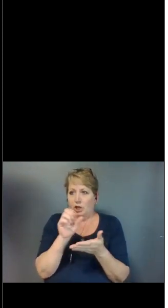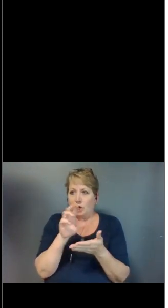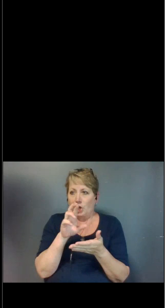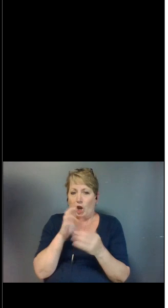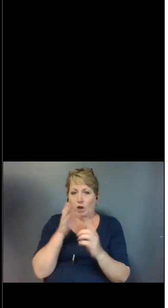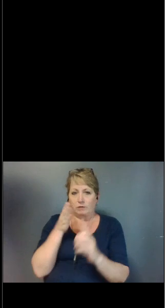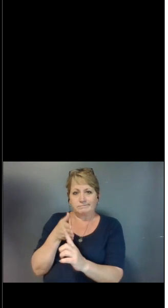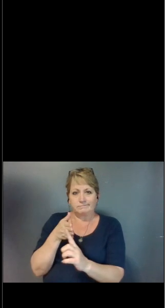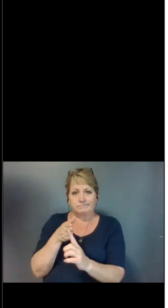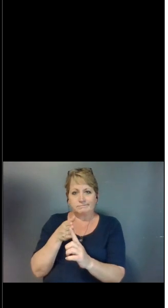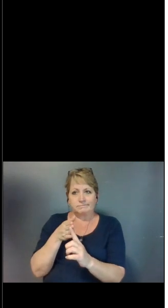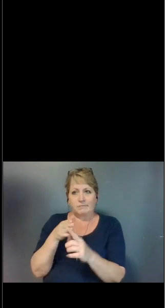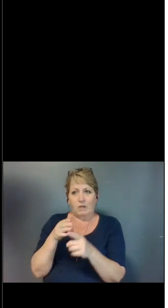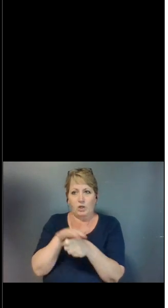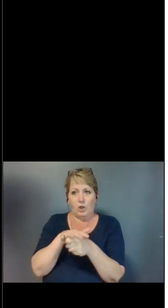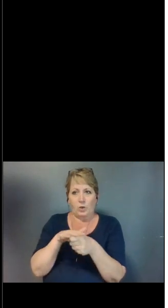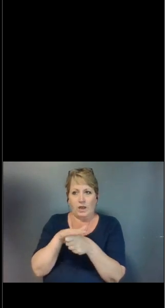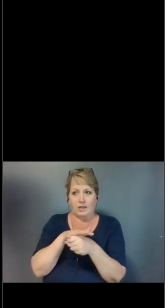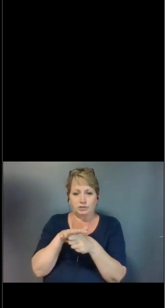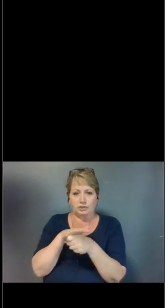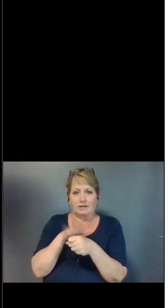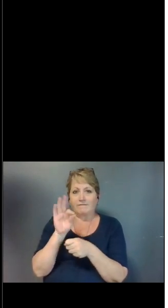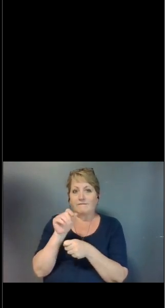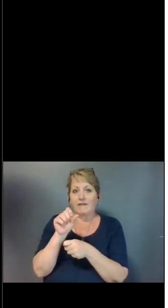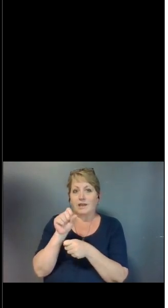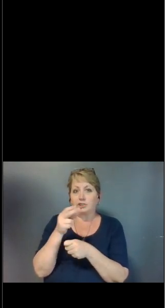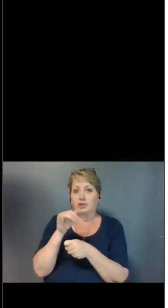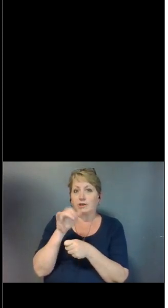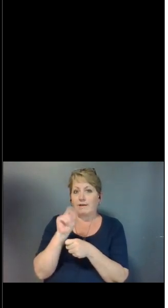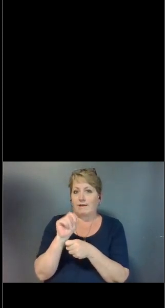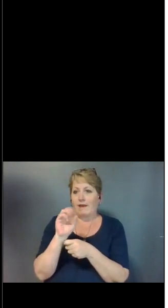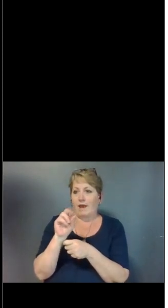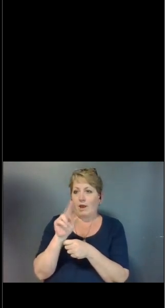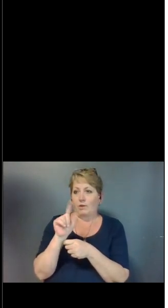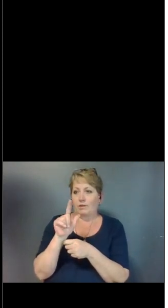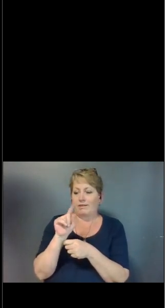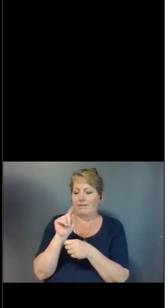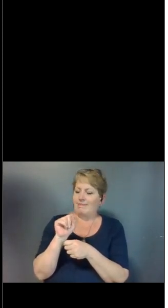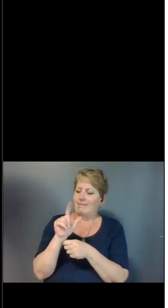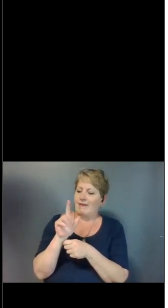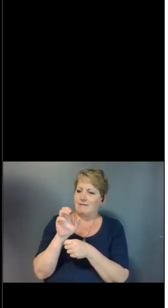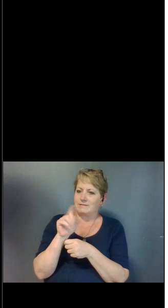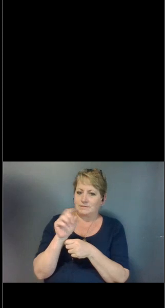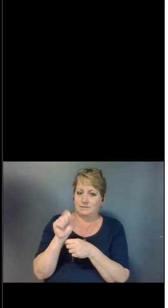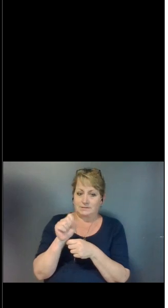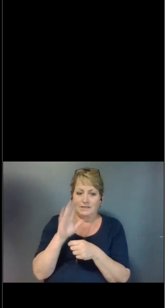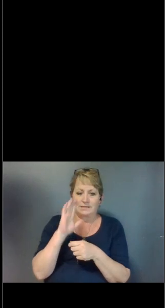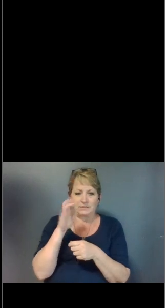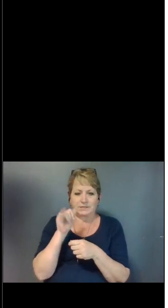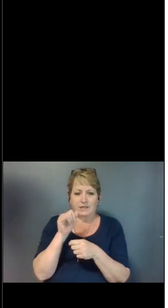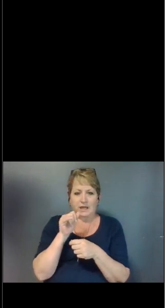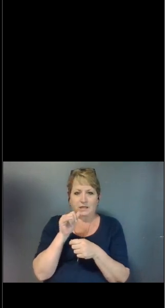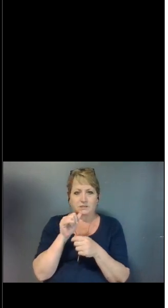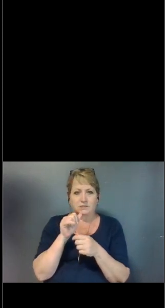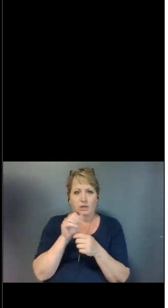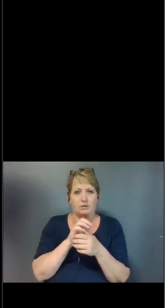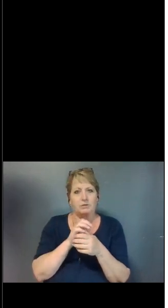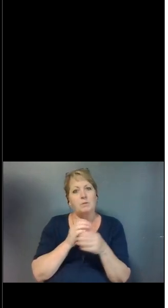the Fashion Outlets. Excuse me. It seems that this route is primarily aimed towards vehicle